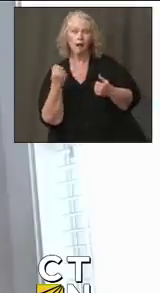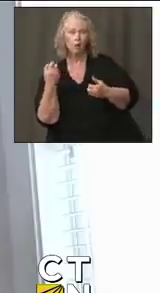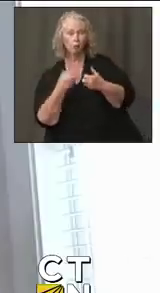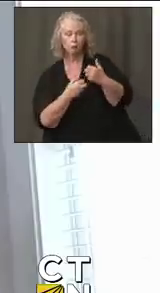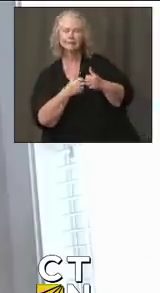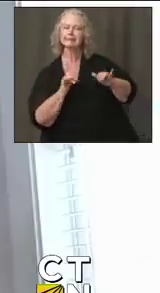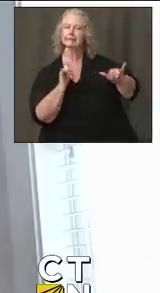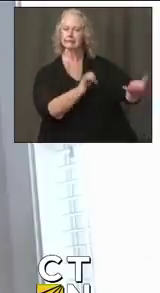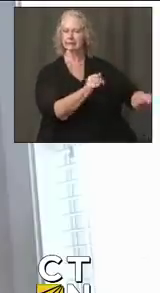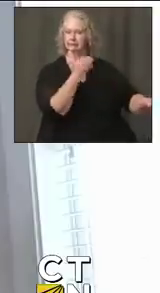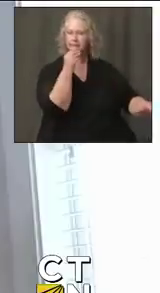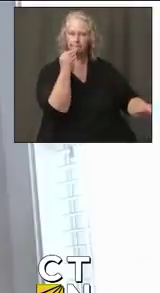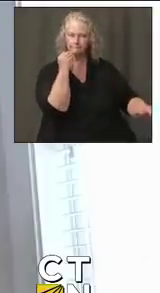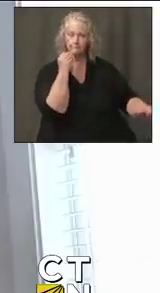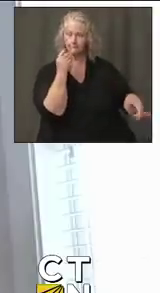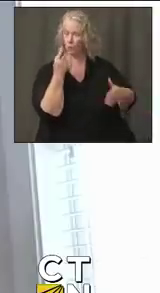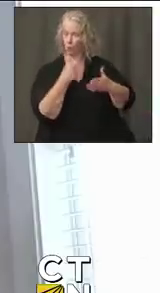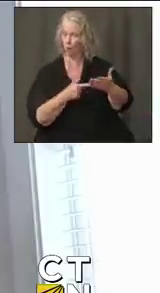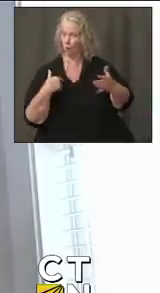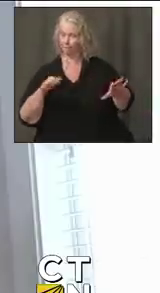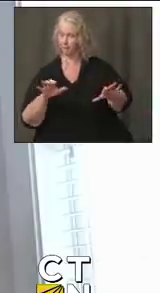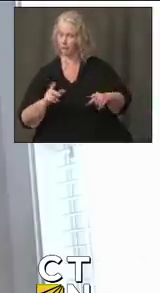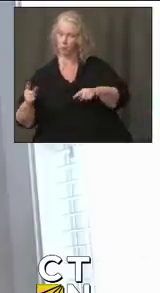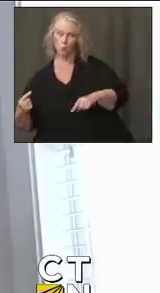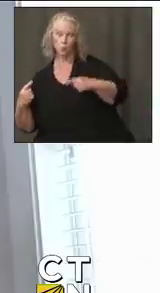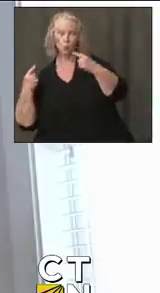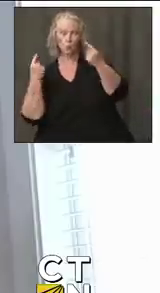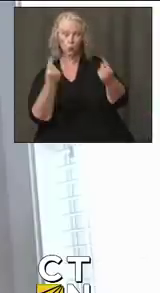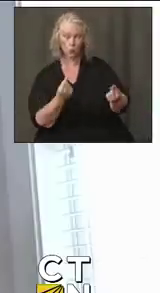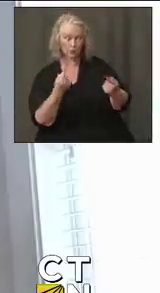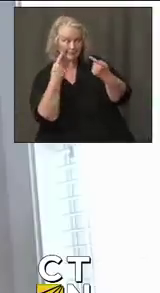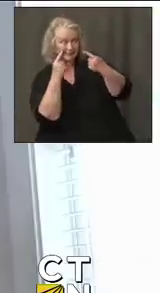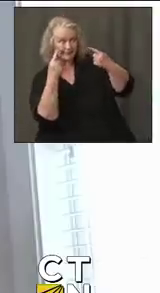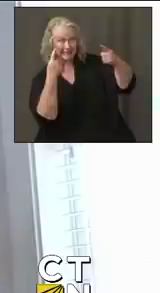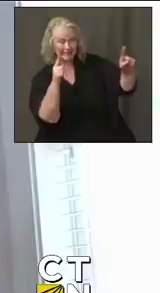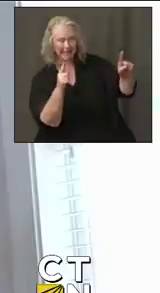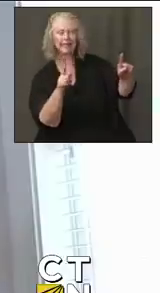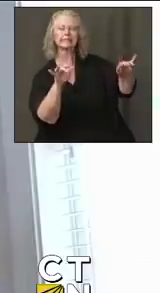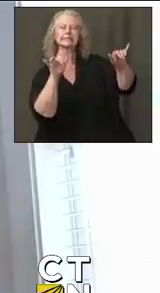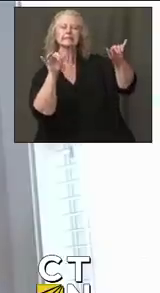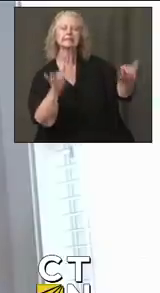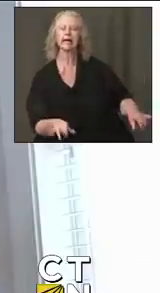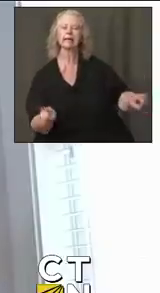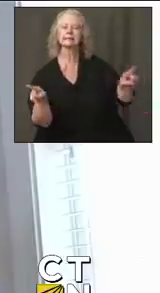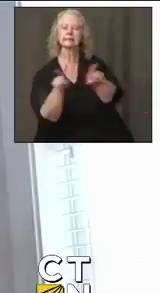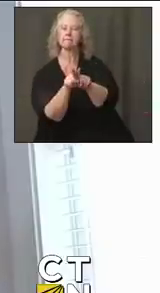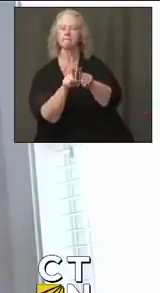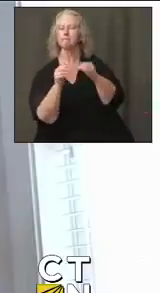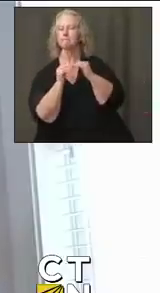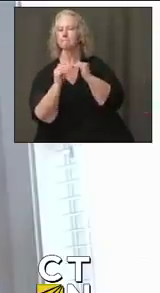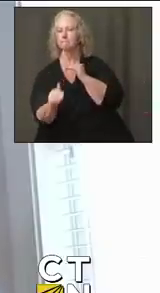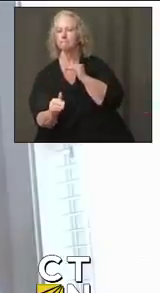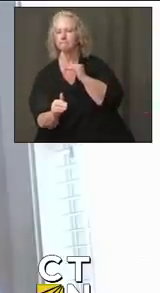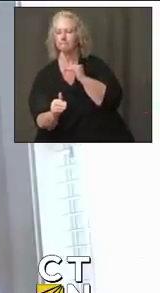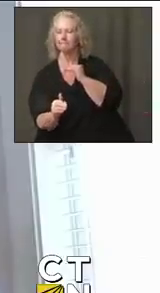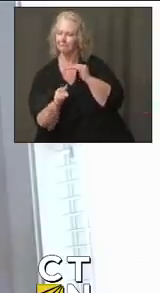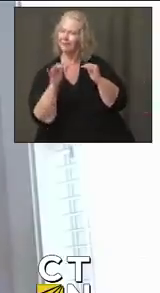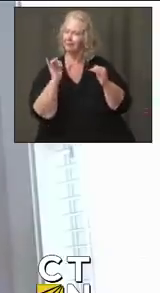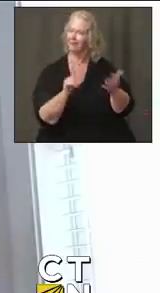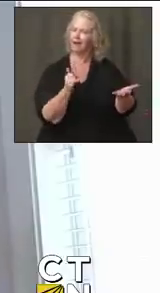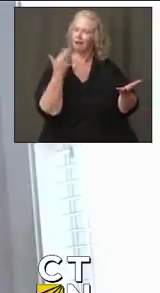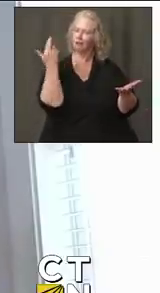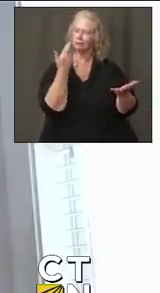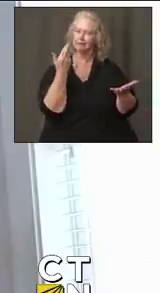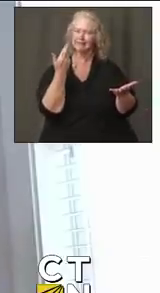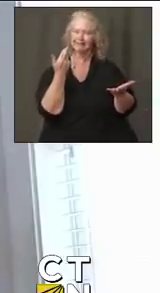that Connecticut residents have been doing so successfully and so effectively, which result in that really